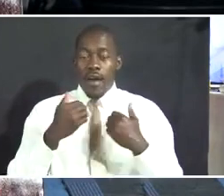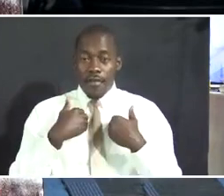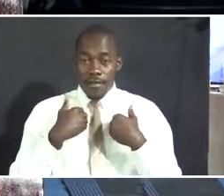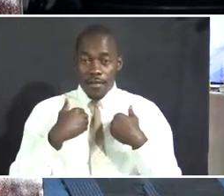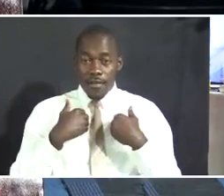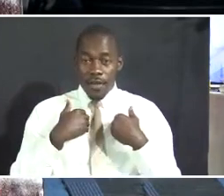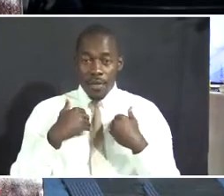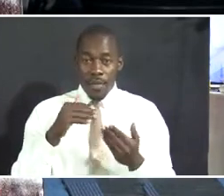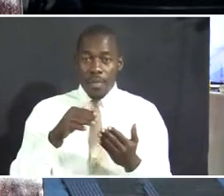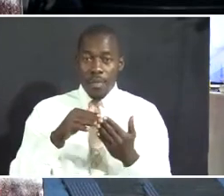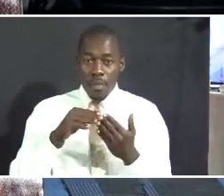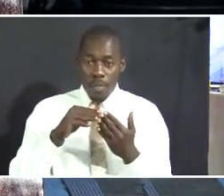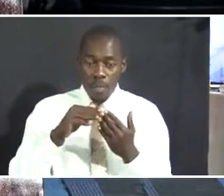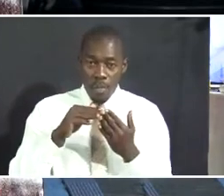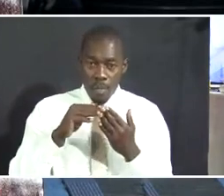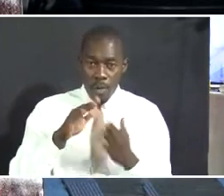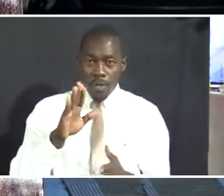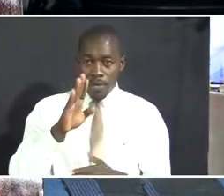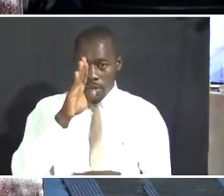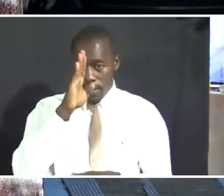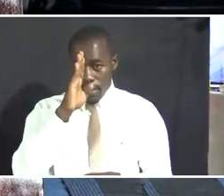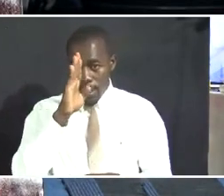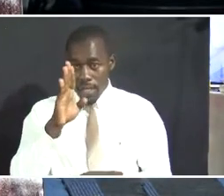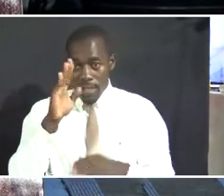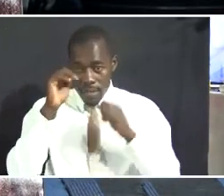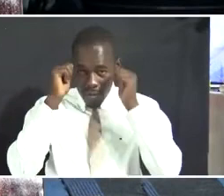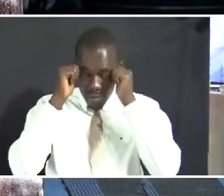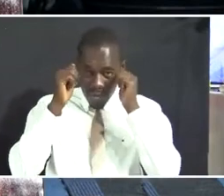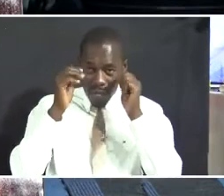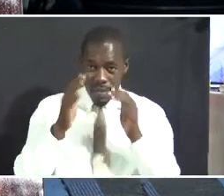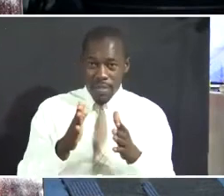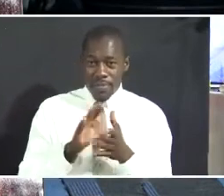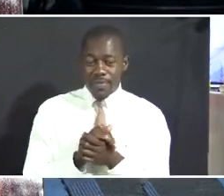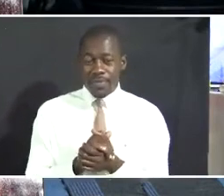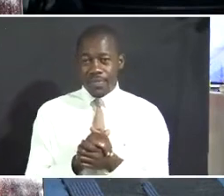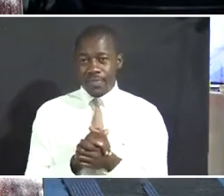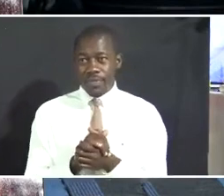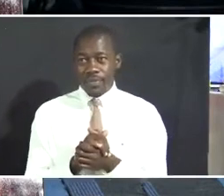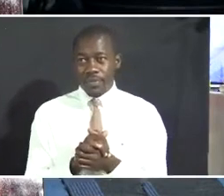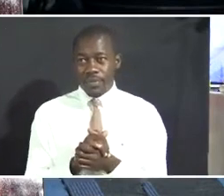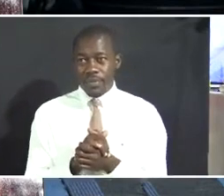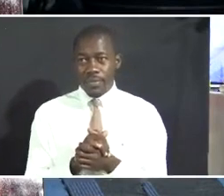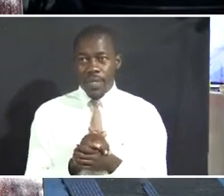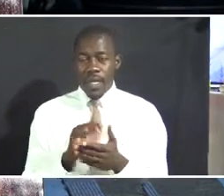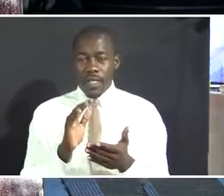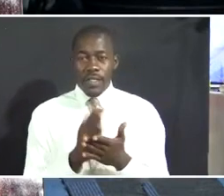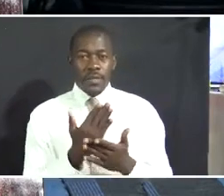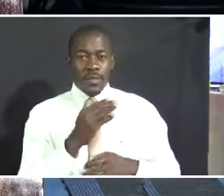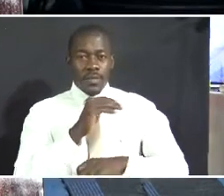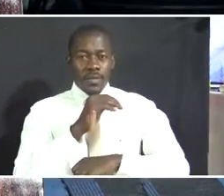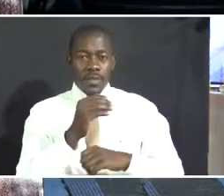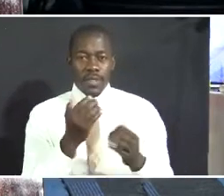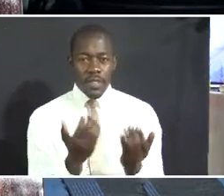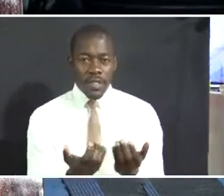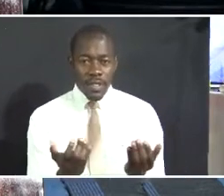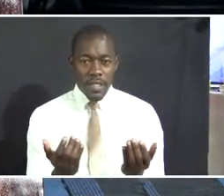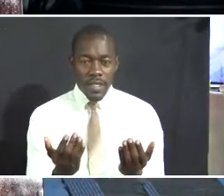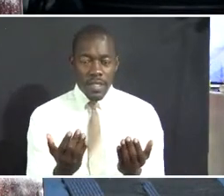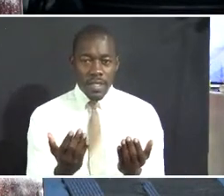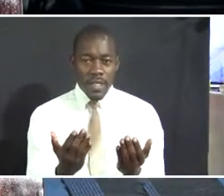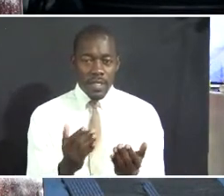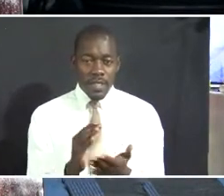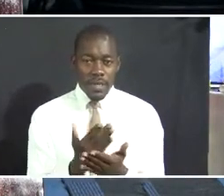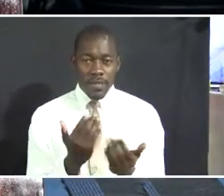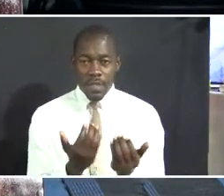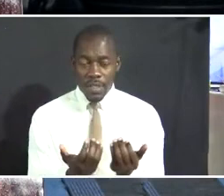have discovered to raise good children, take them to Adventist schools. So in some of these schools, even where my daughter is, there are a